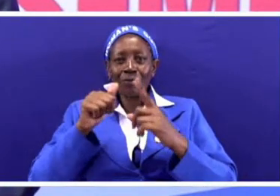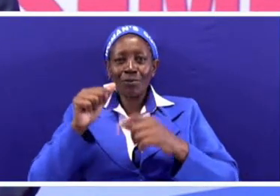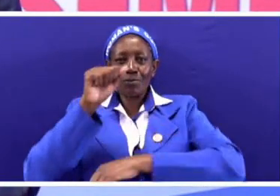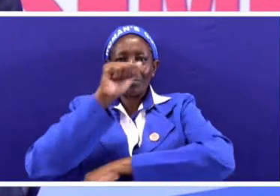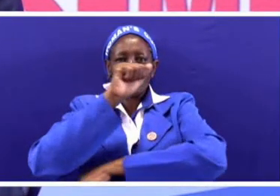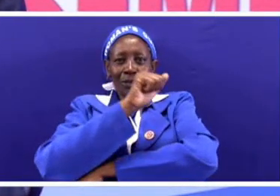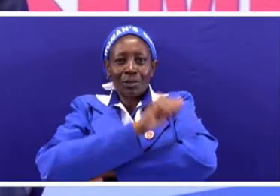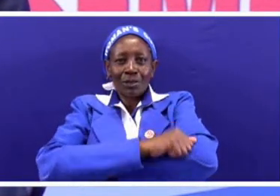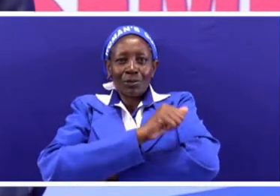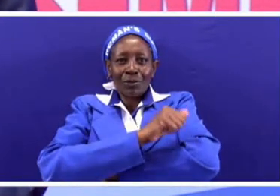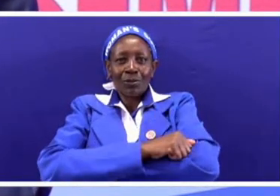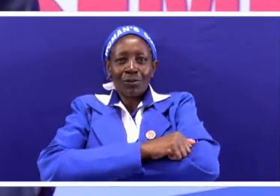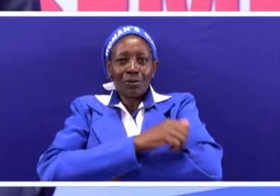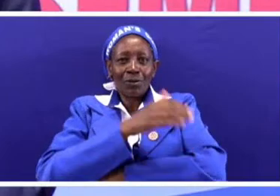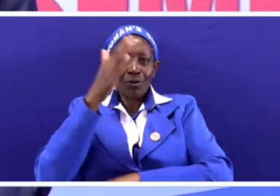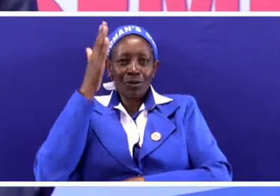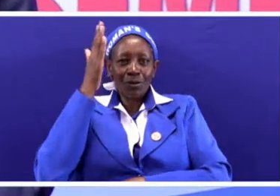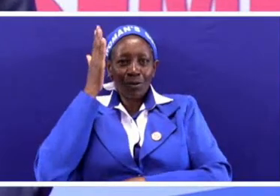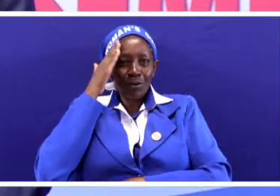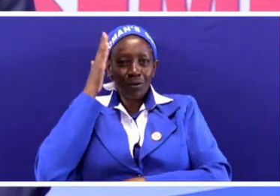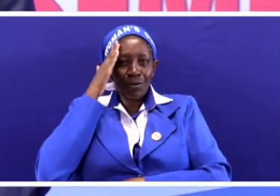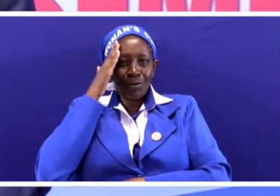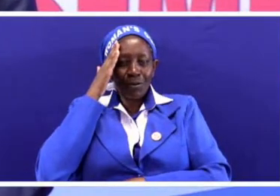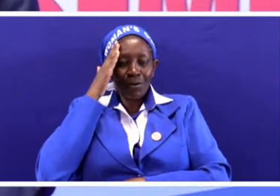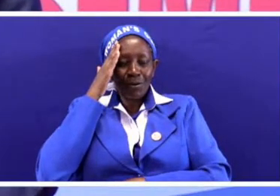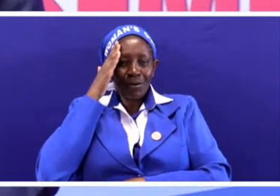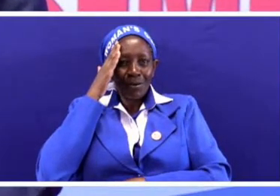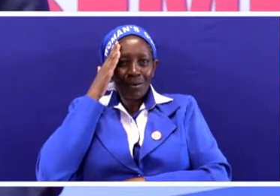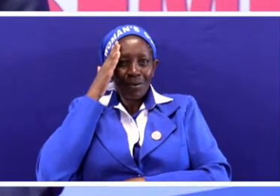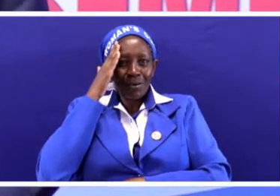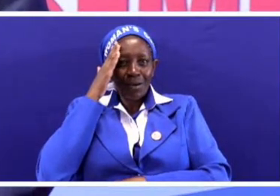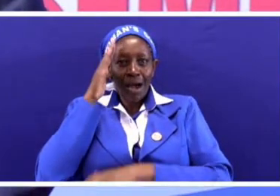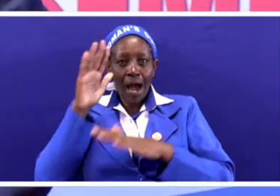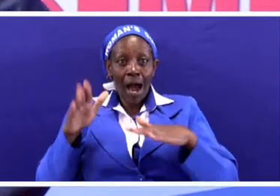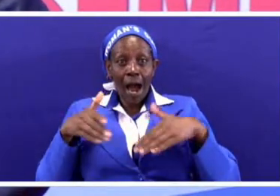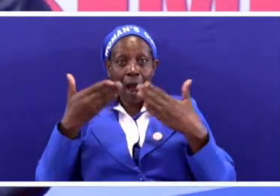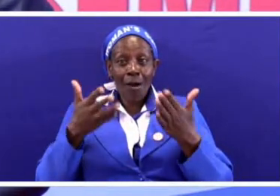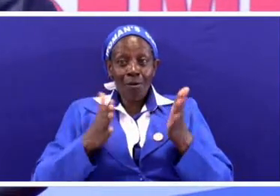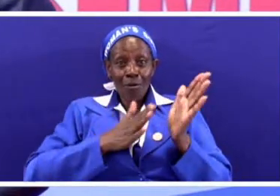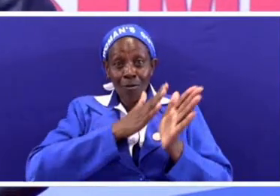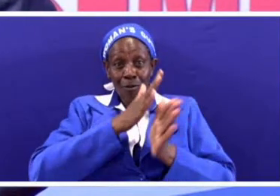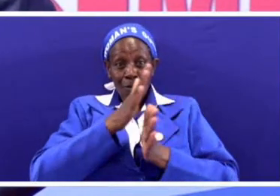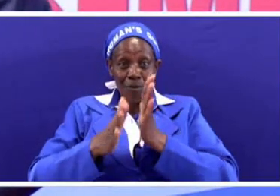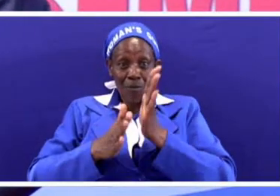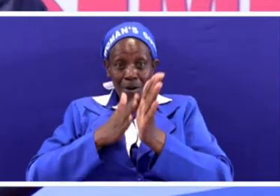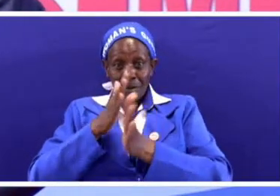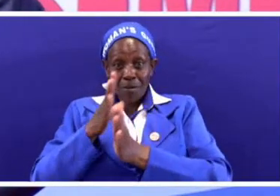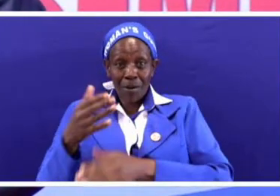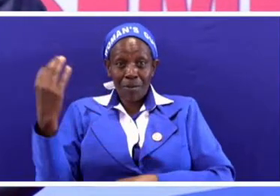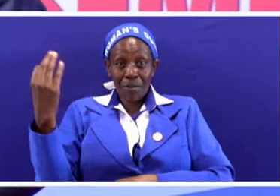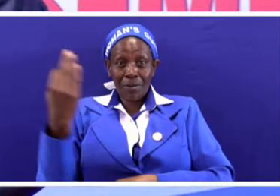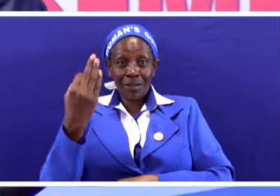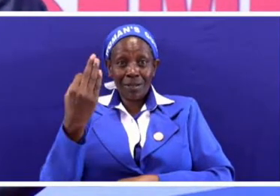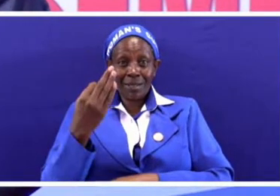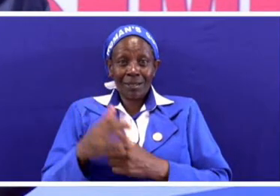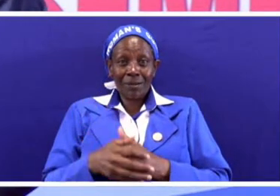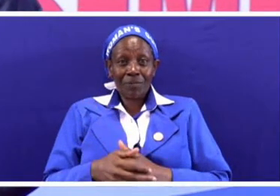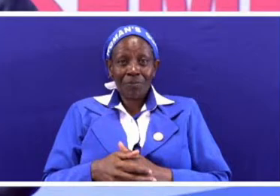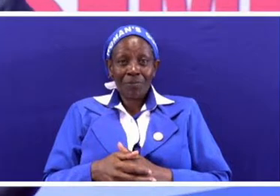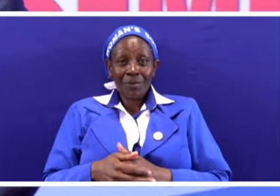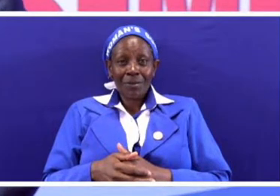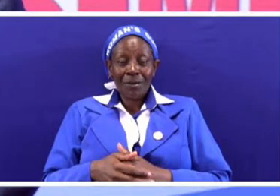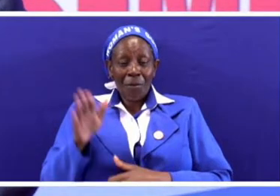I didn't know how to do a sermon when in our rural traditional area, a woman's guild members